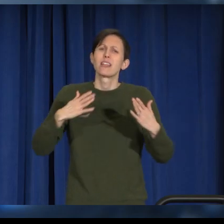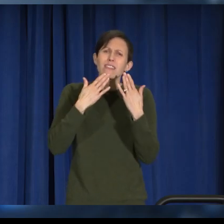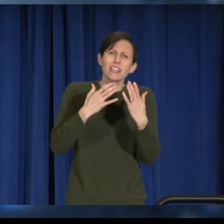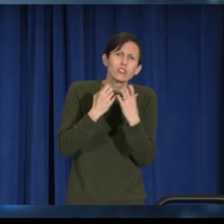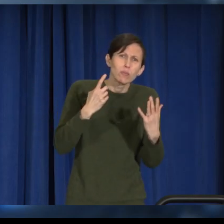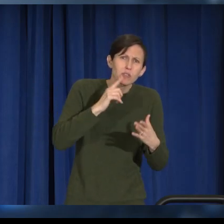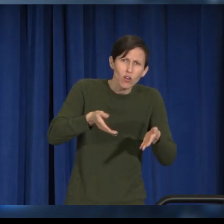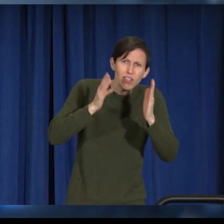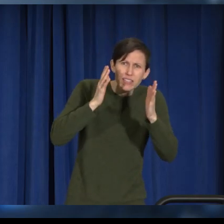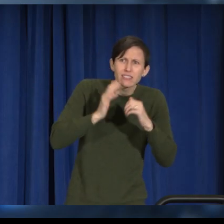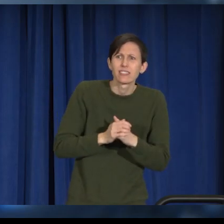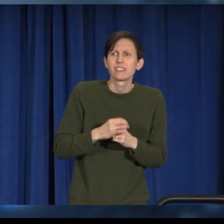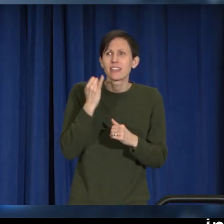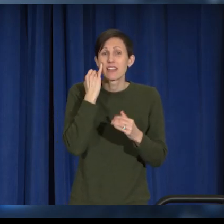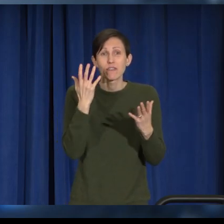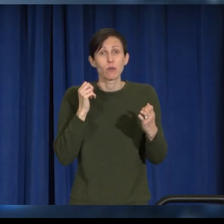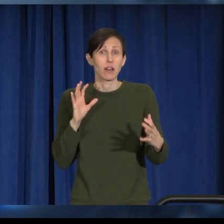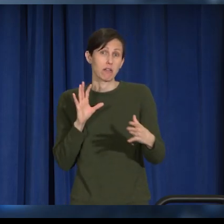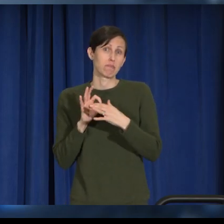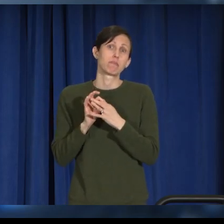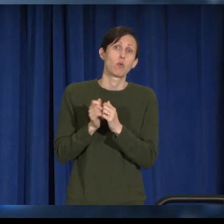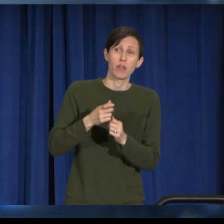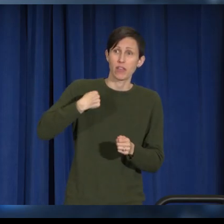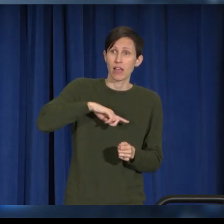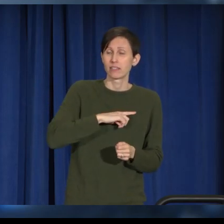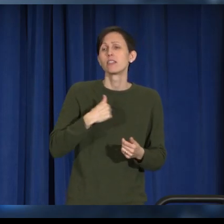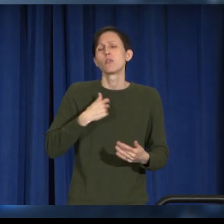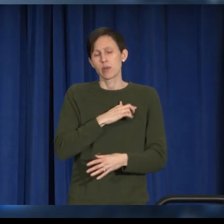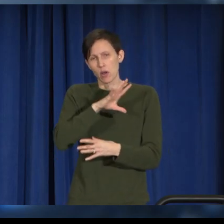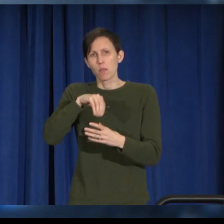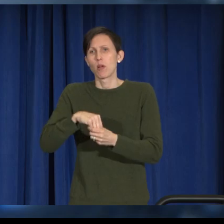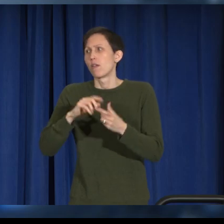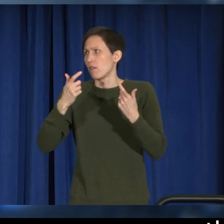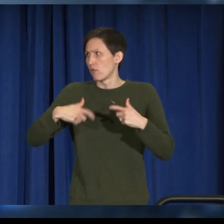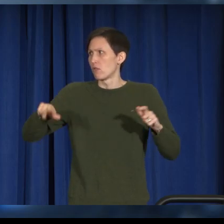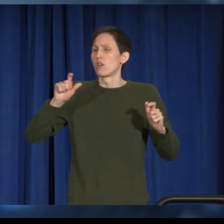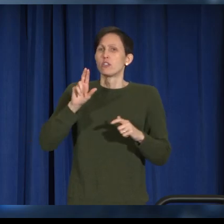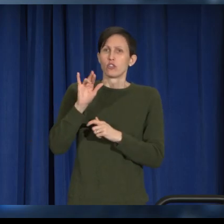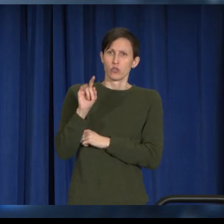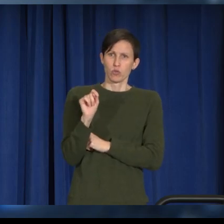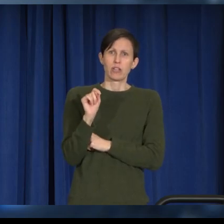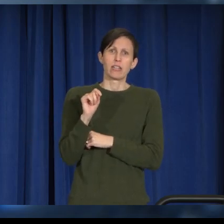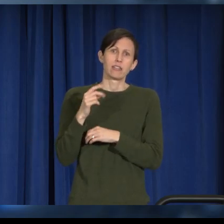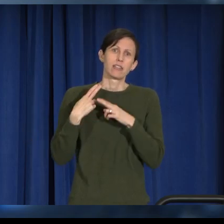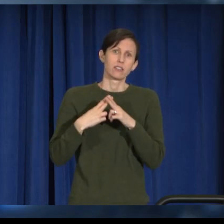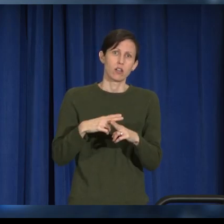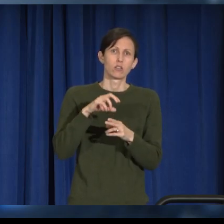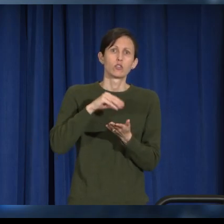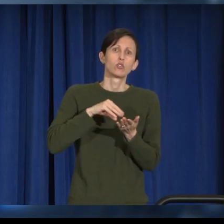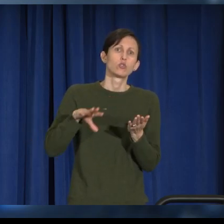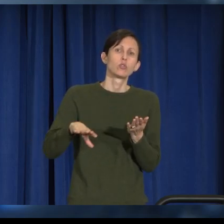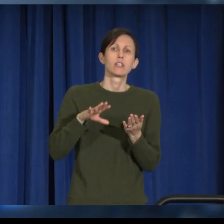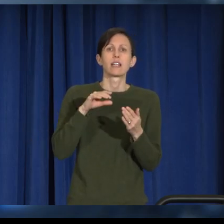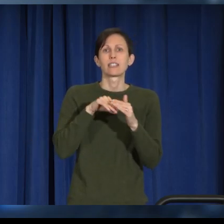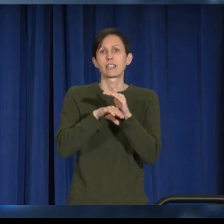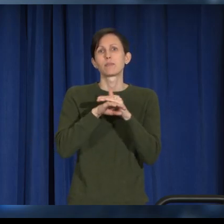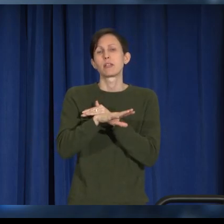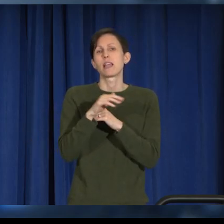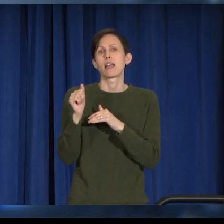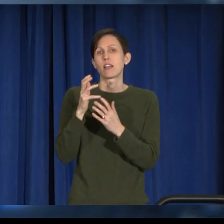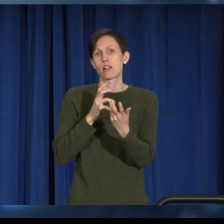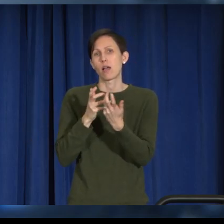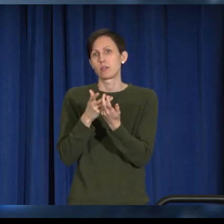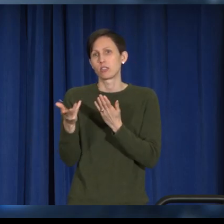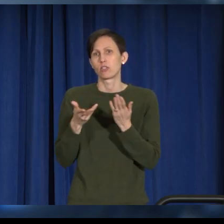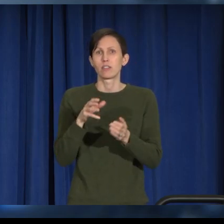sports and fitness. If you'd love to get connected with us, we are part of a larger unit, Student Accessibility and Accommodation Services